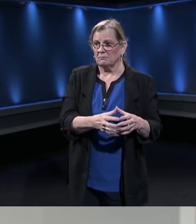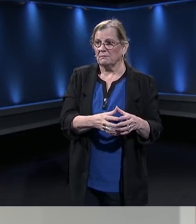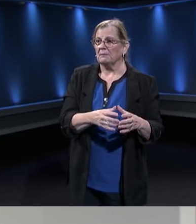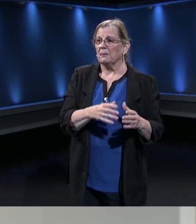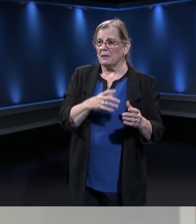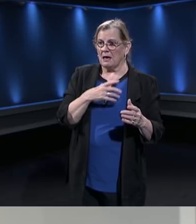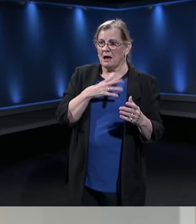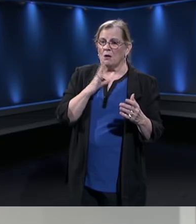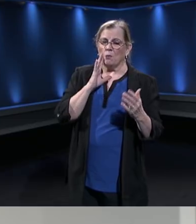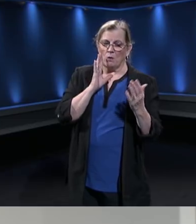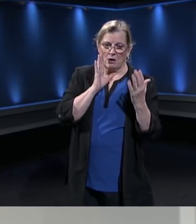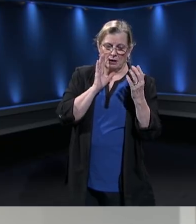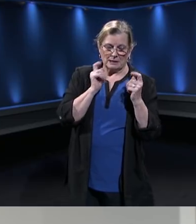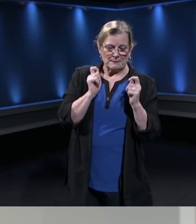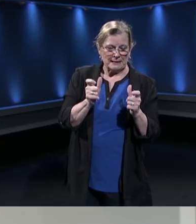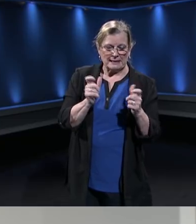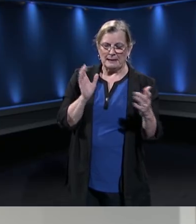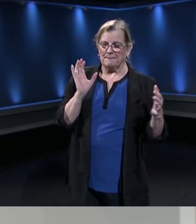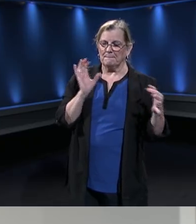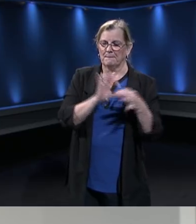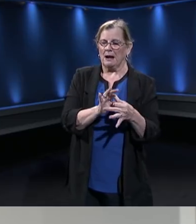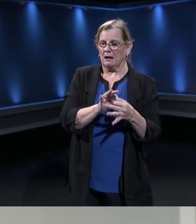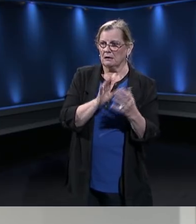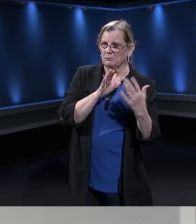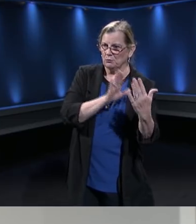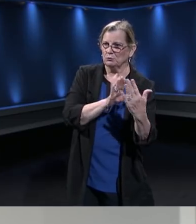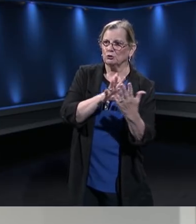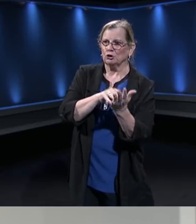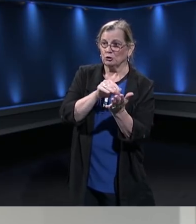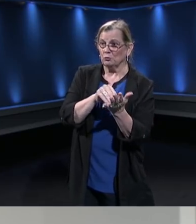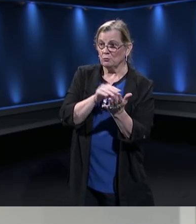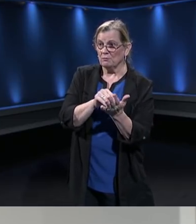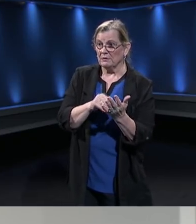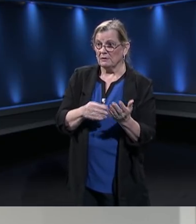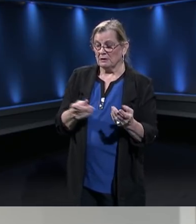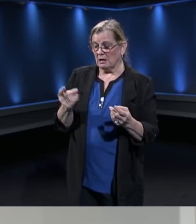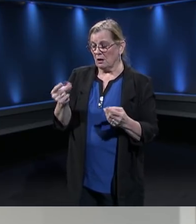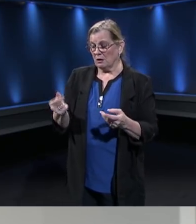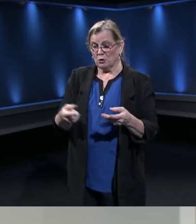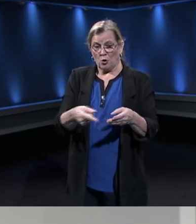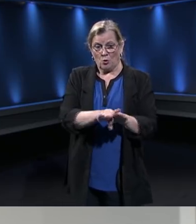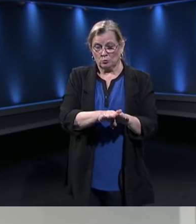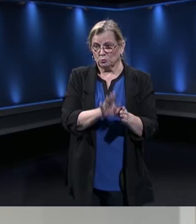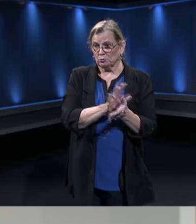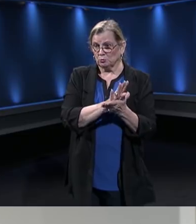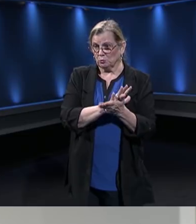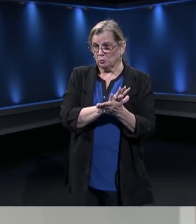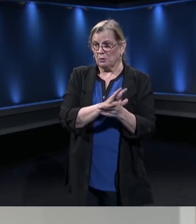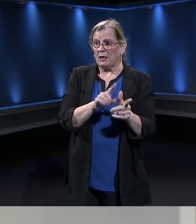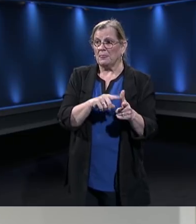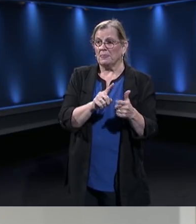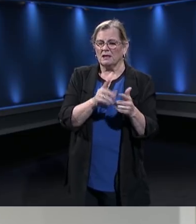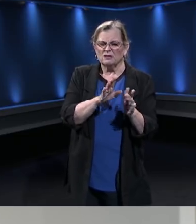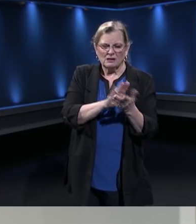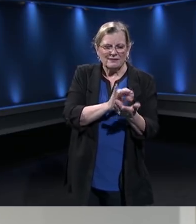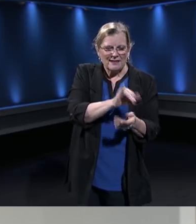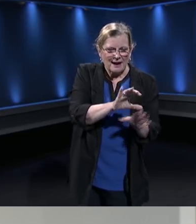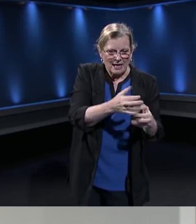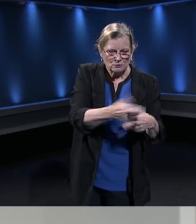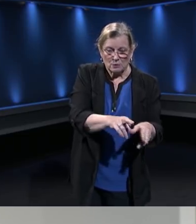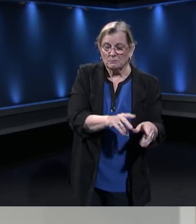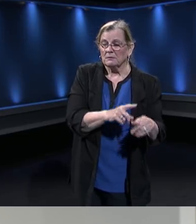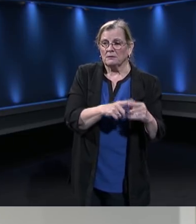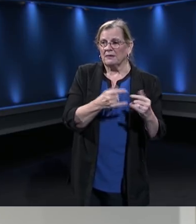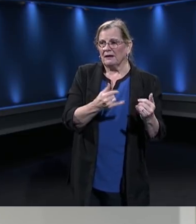is my recommendation, and the school board will be reviewing that as we prepare for in-person learning. Let's take a phone call.